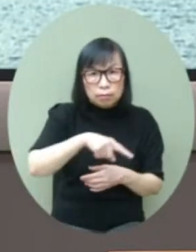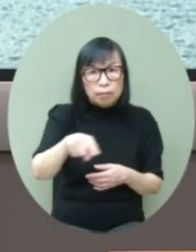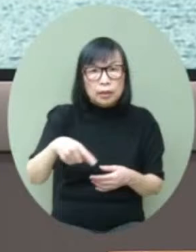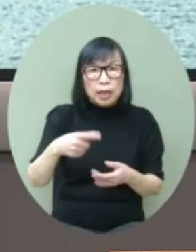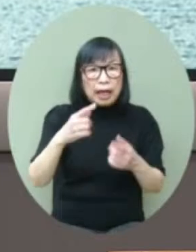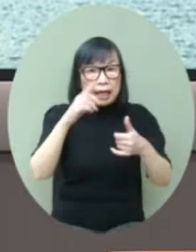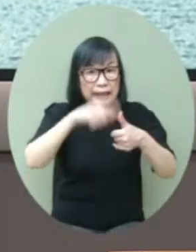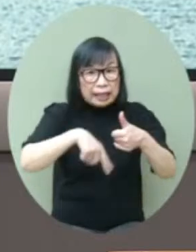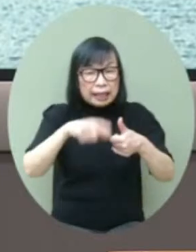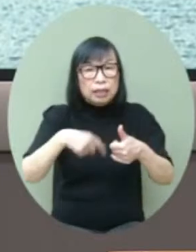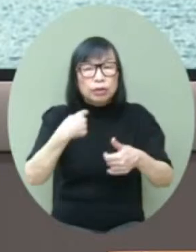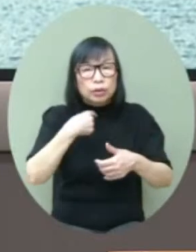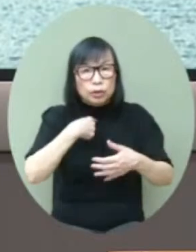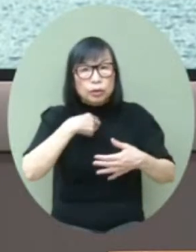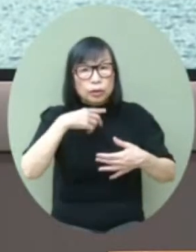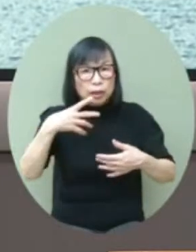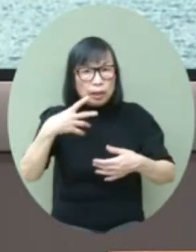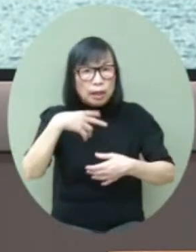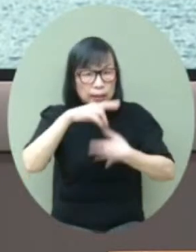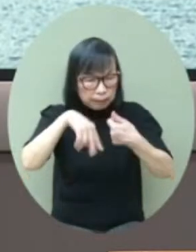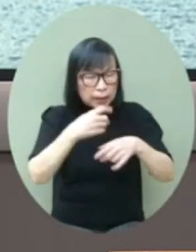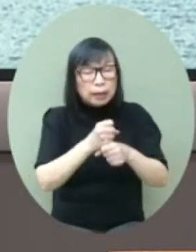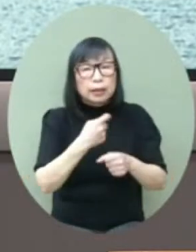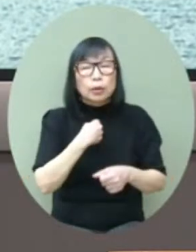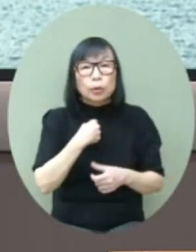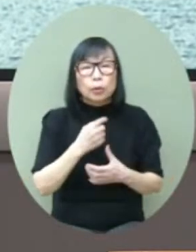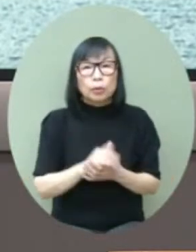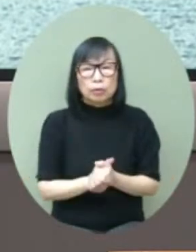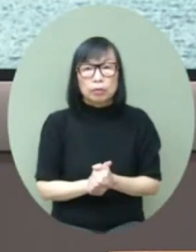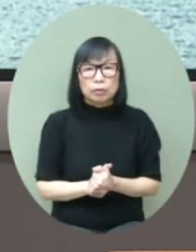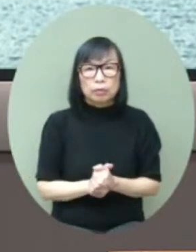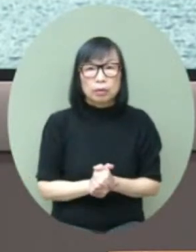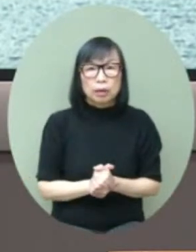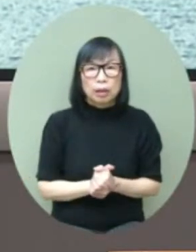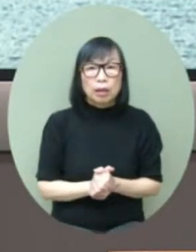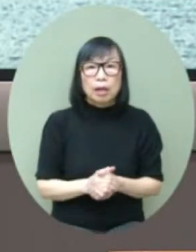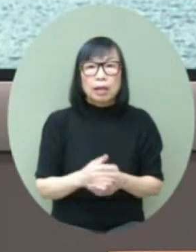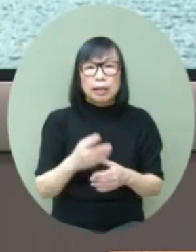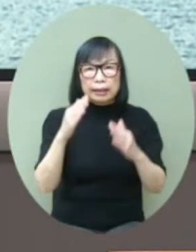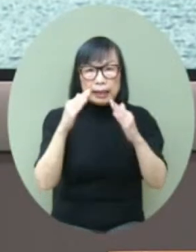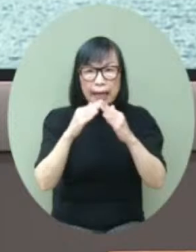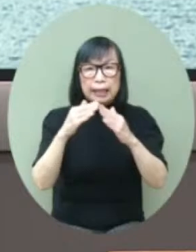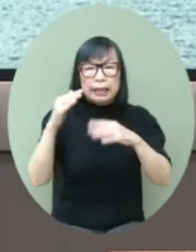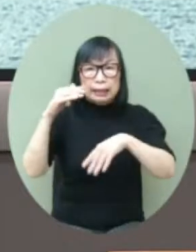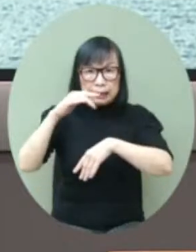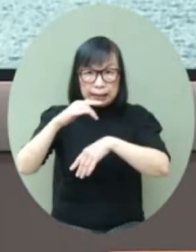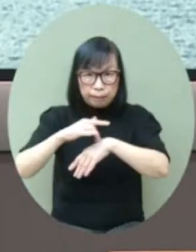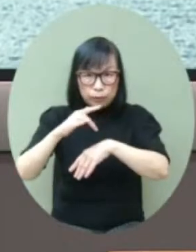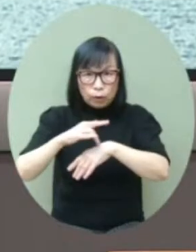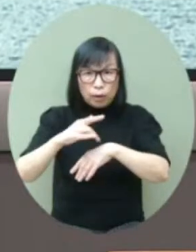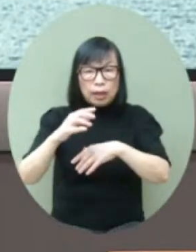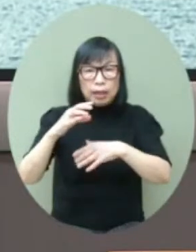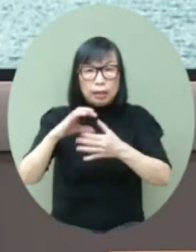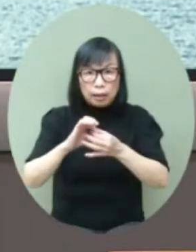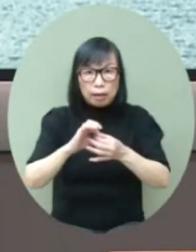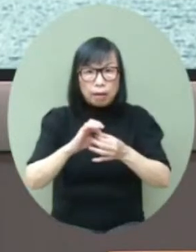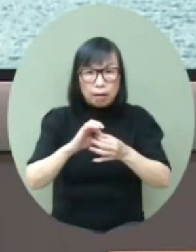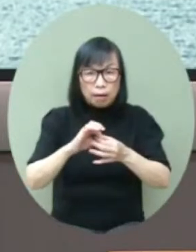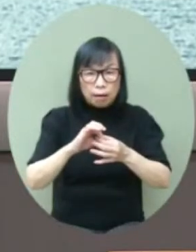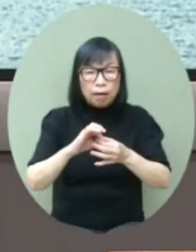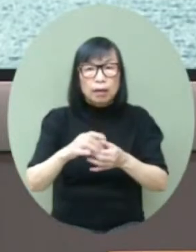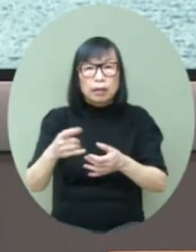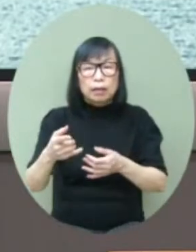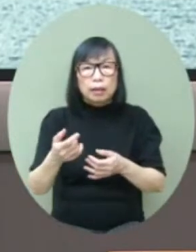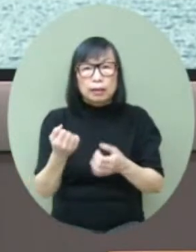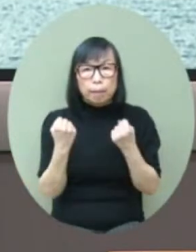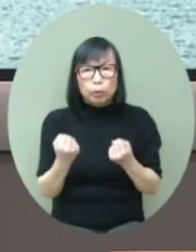So all the people who are present at the party would need to be, quarantined. Normally, family